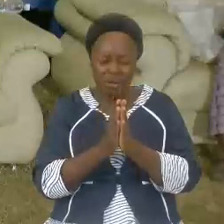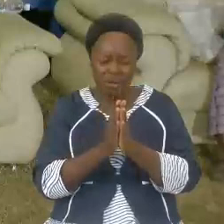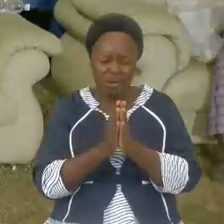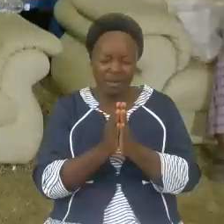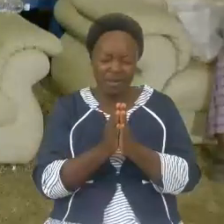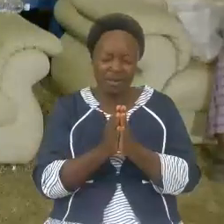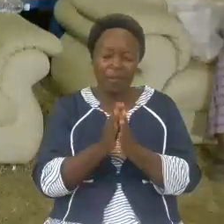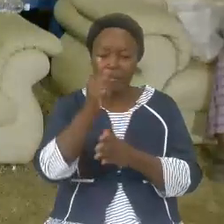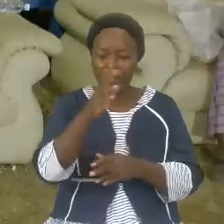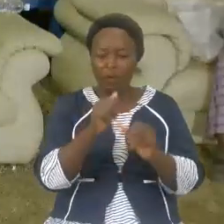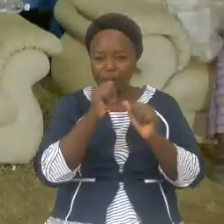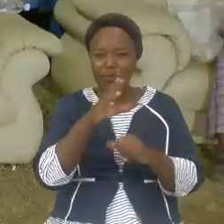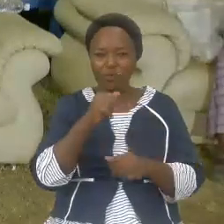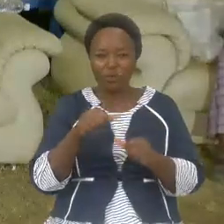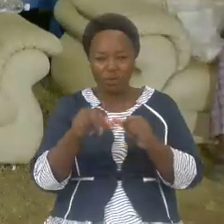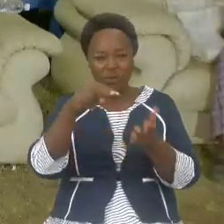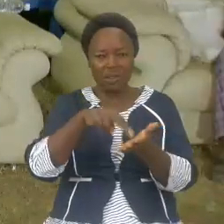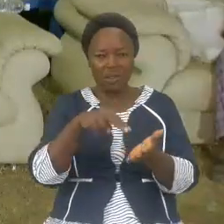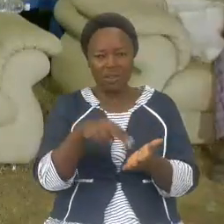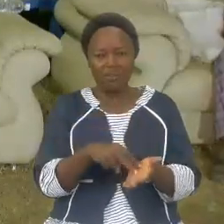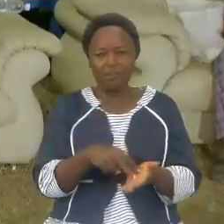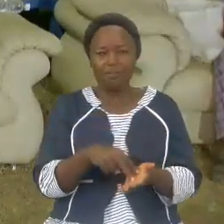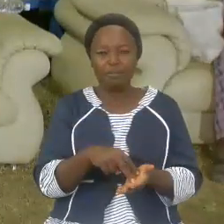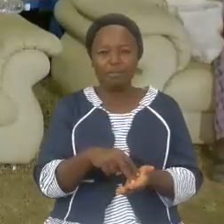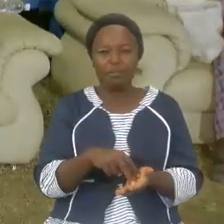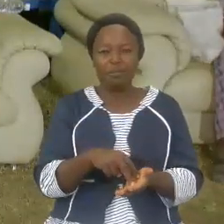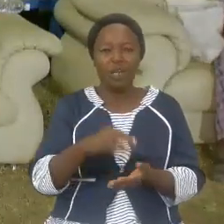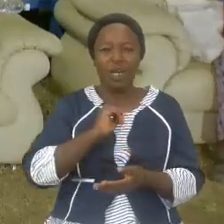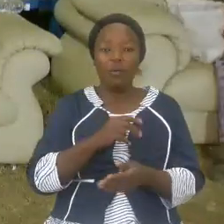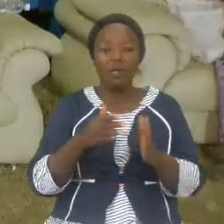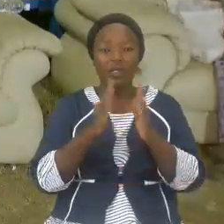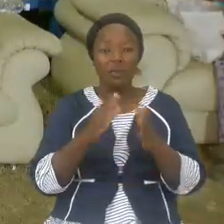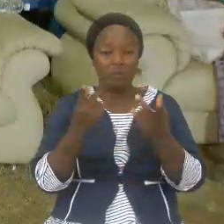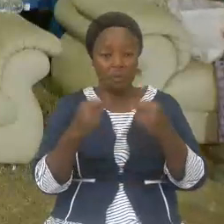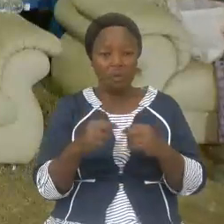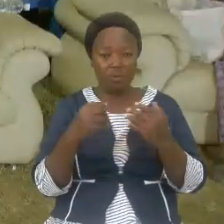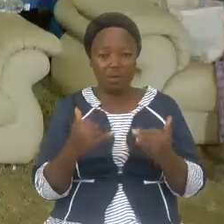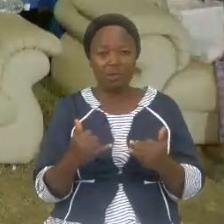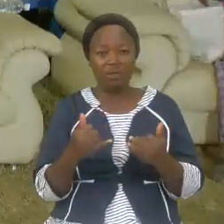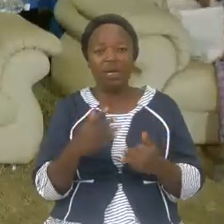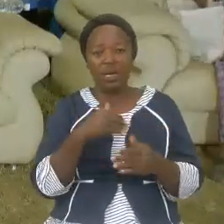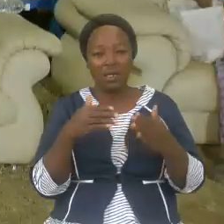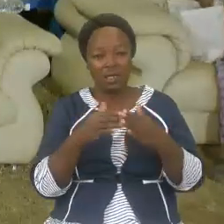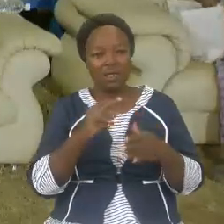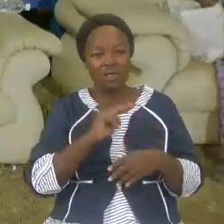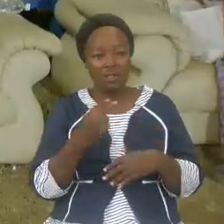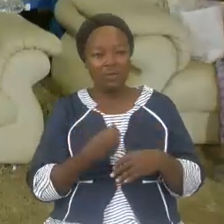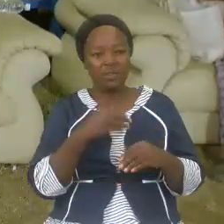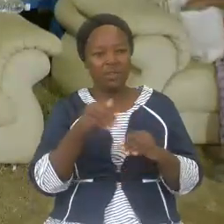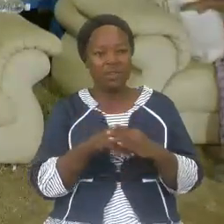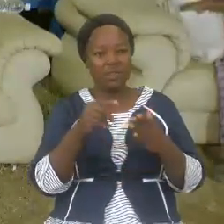God bless you. Keep on standing. The state overseer will now come and lead us in